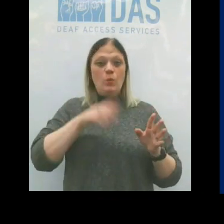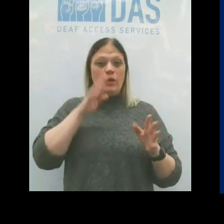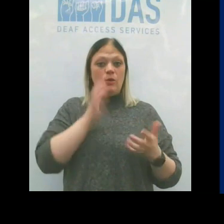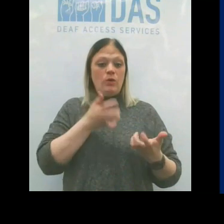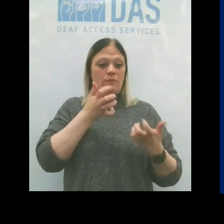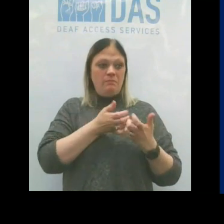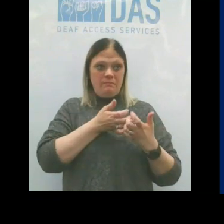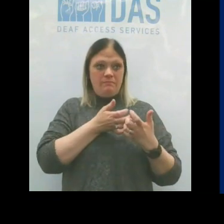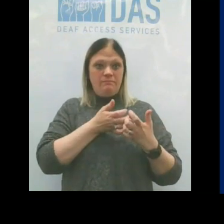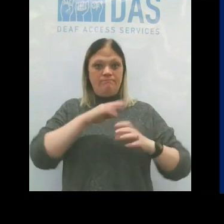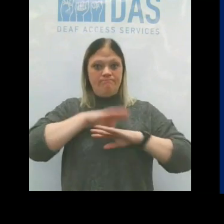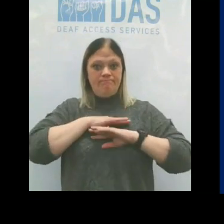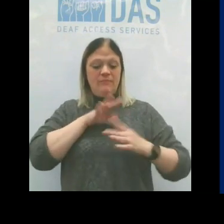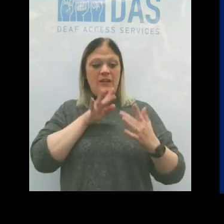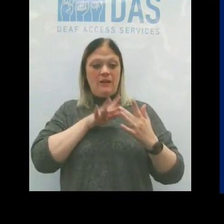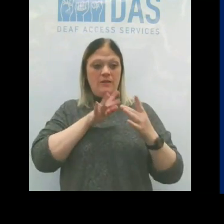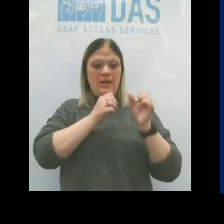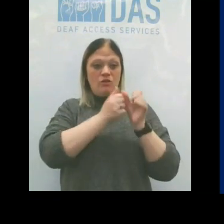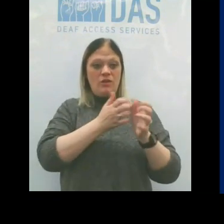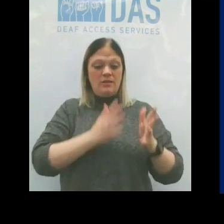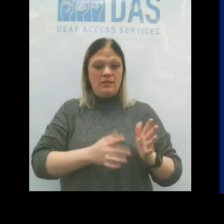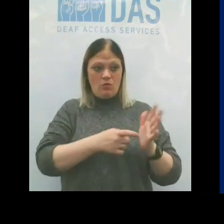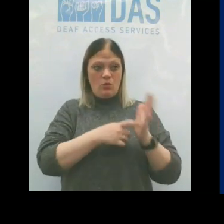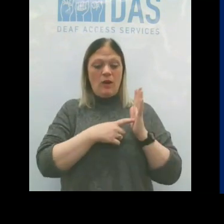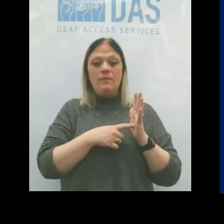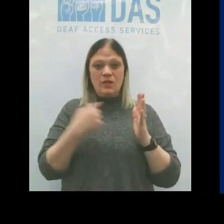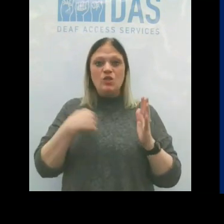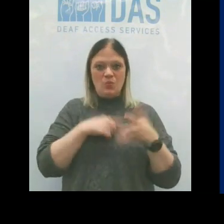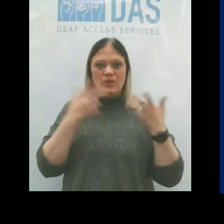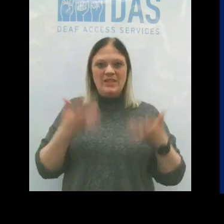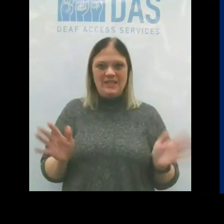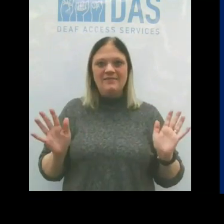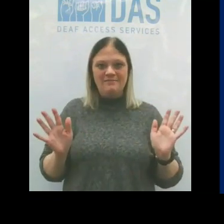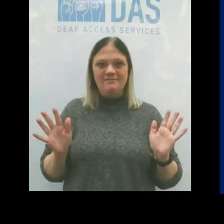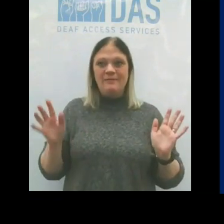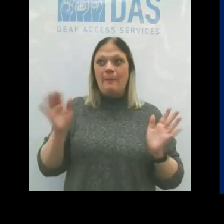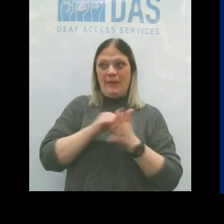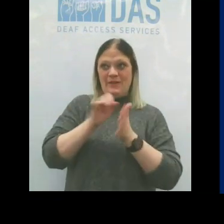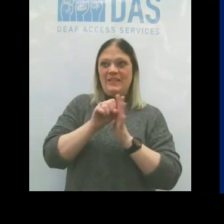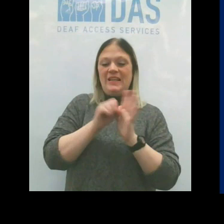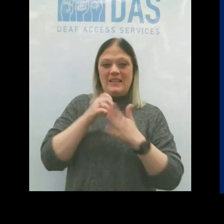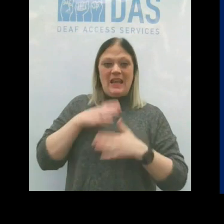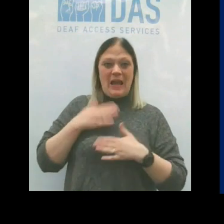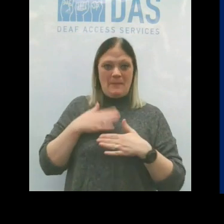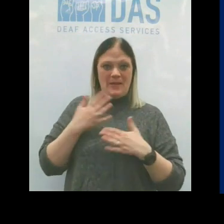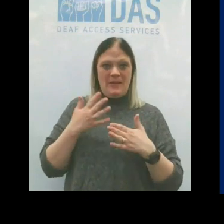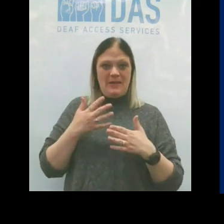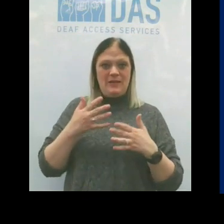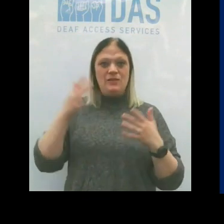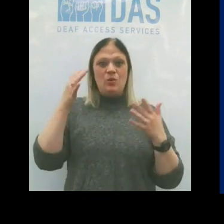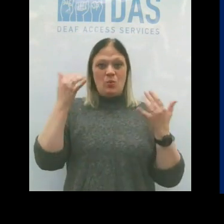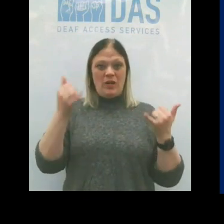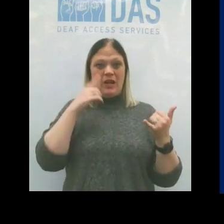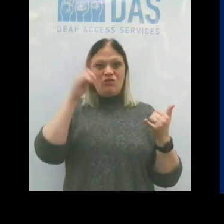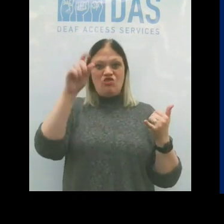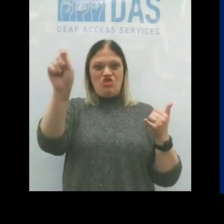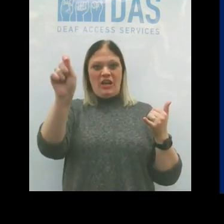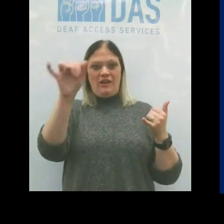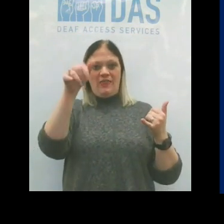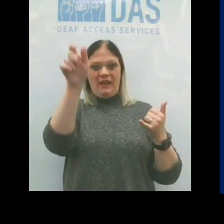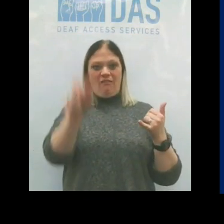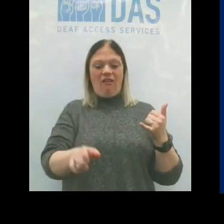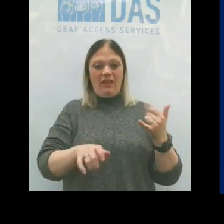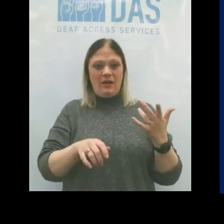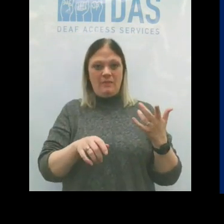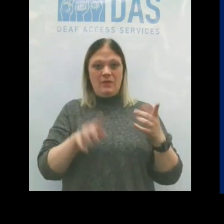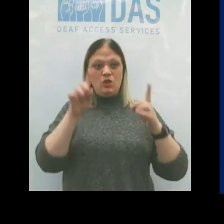contact tracing requirements, and we have. New York State's happy with what we've done as a region, and therefore they put us in the checked column. And when it came to testing,